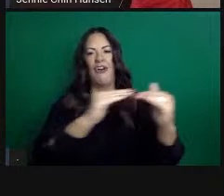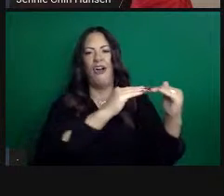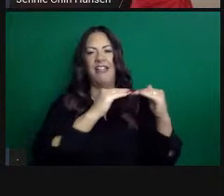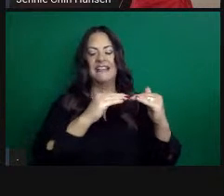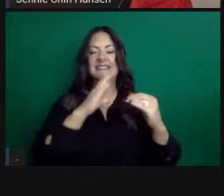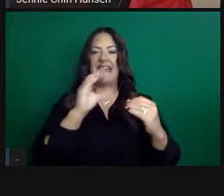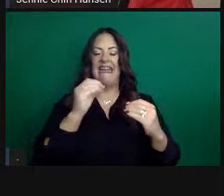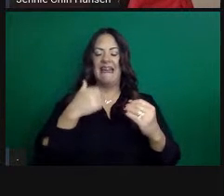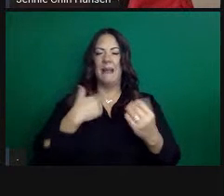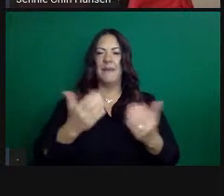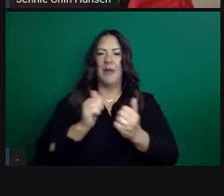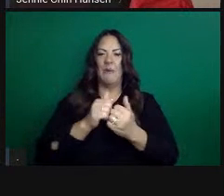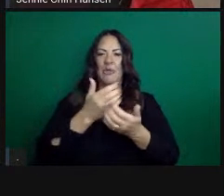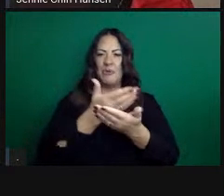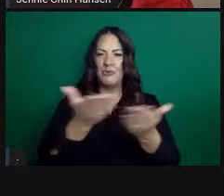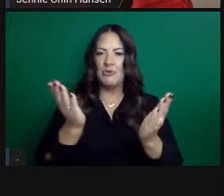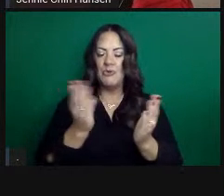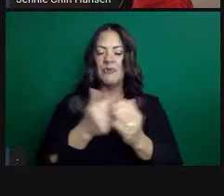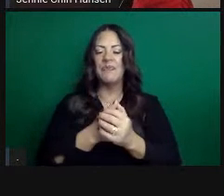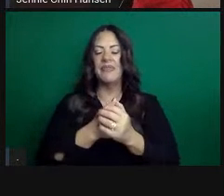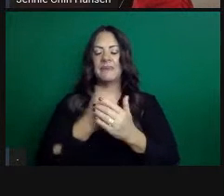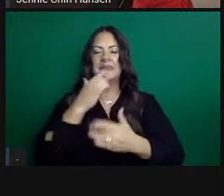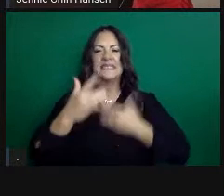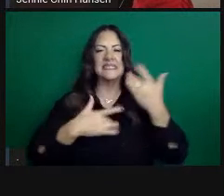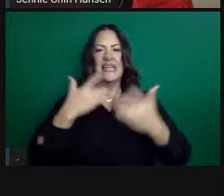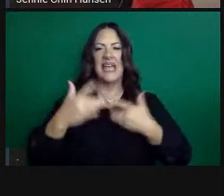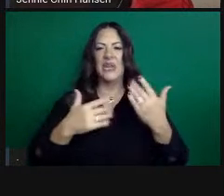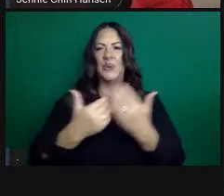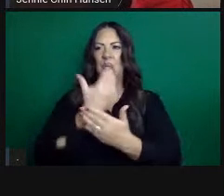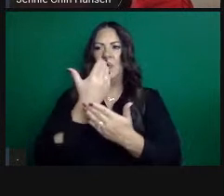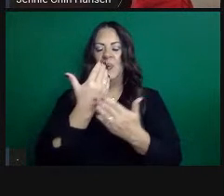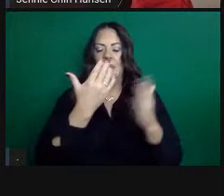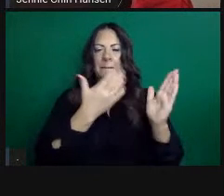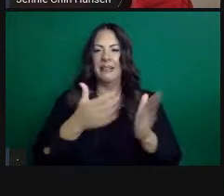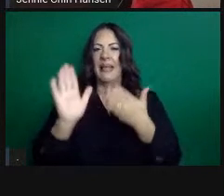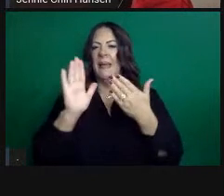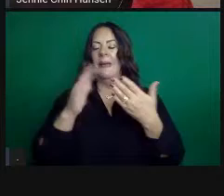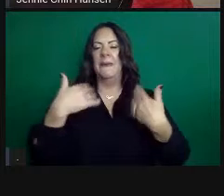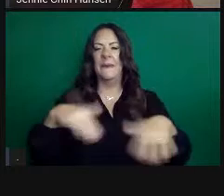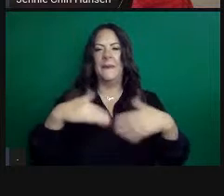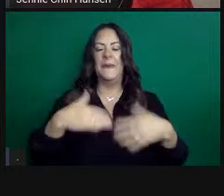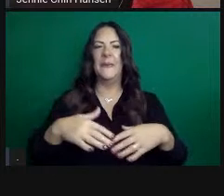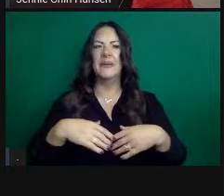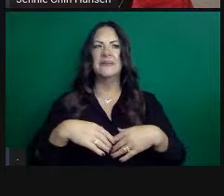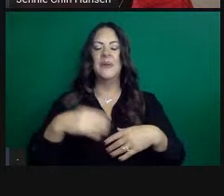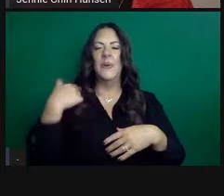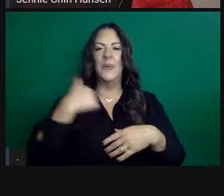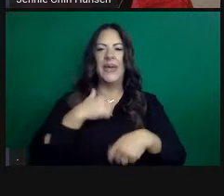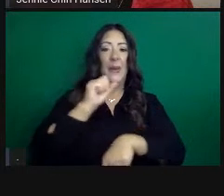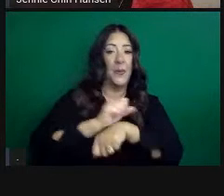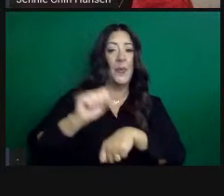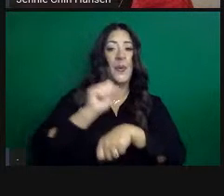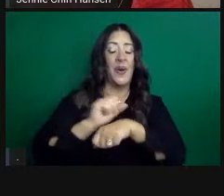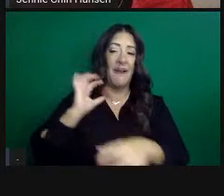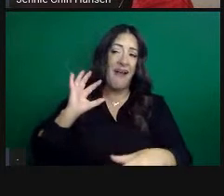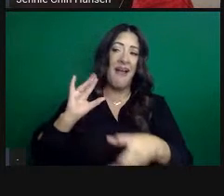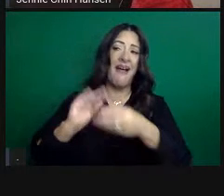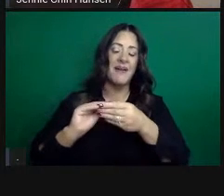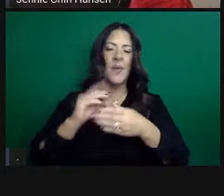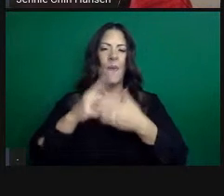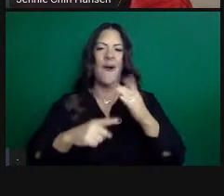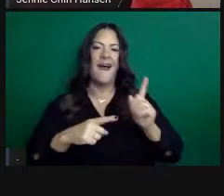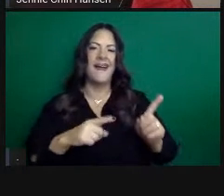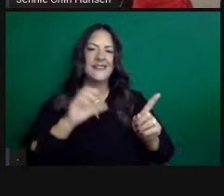you to lean into this exciting effort that has culminated from the work that Susan has